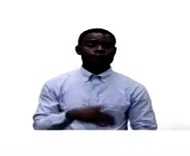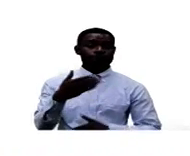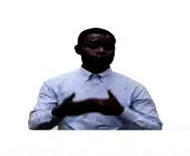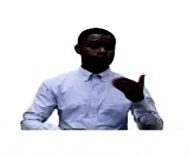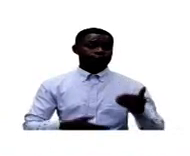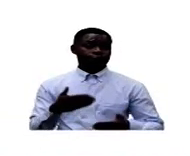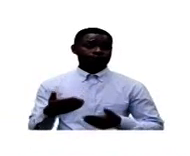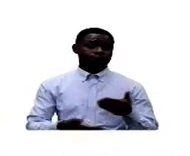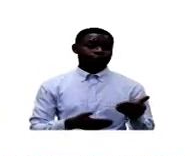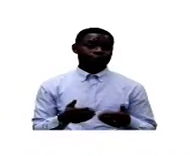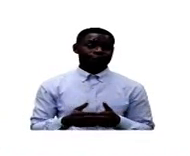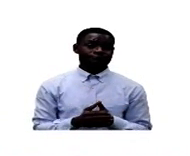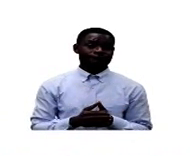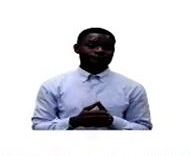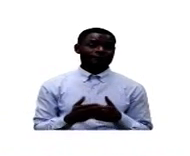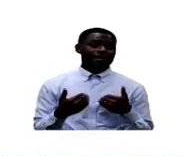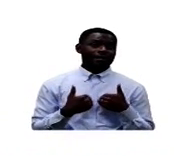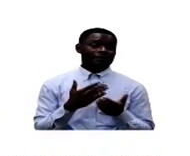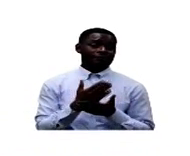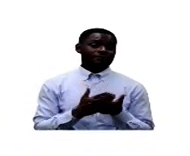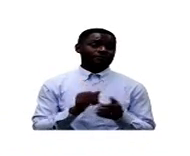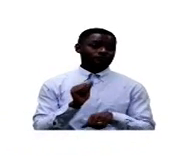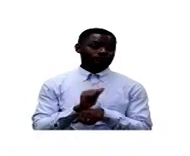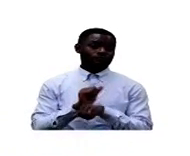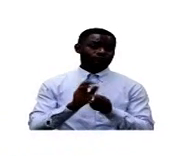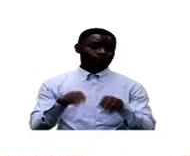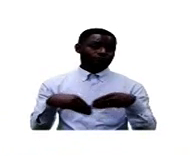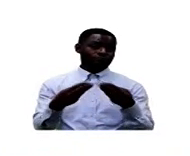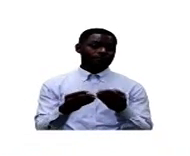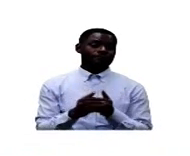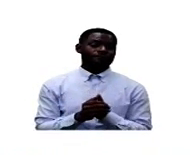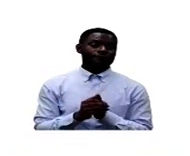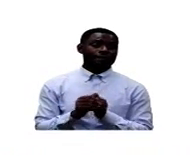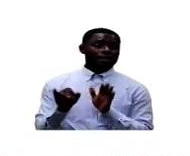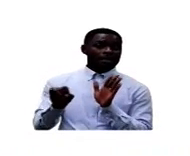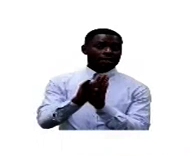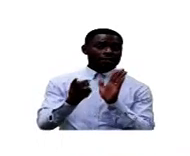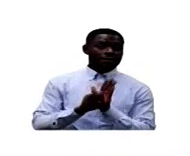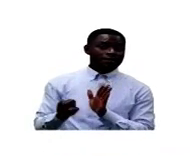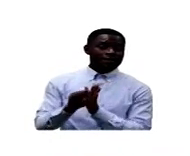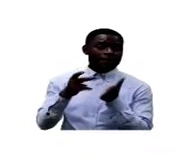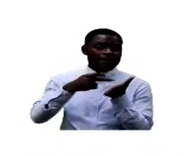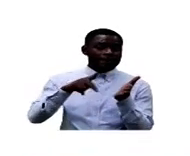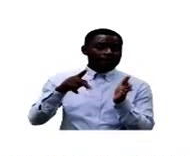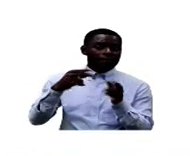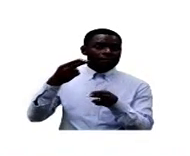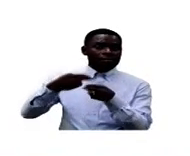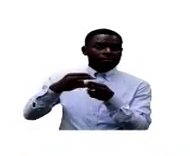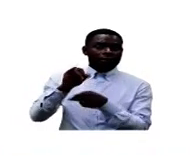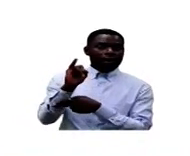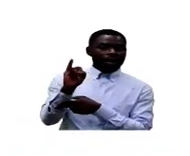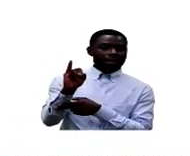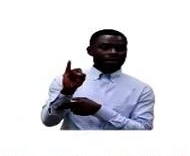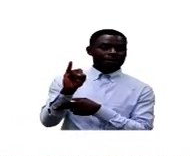Welcome back. Now I have some activity for you. Identify the part label I,